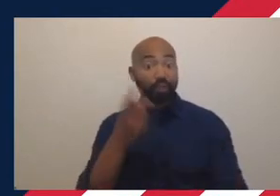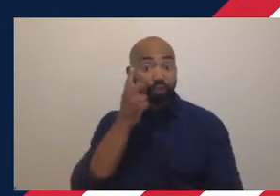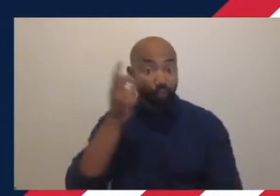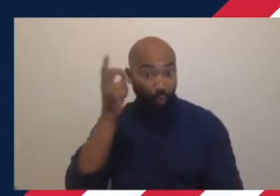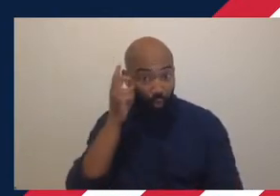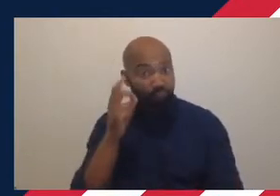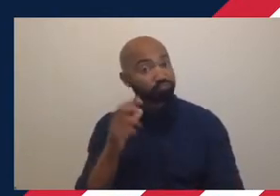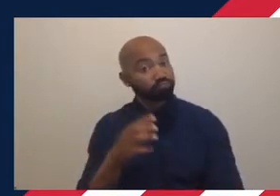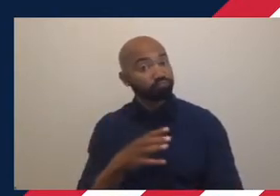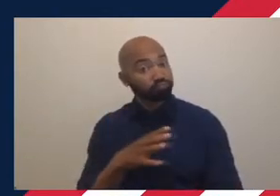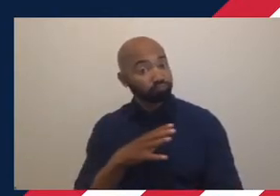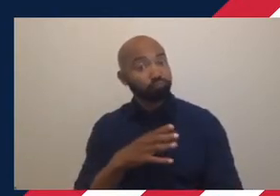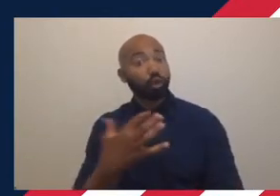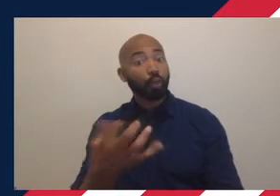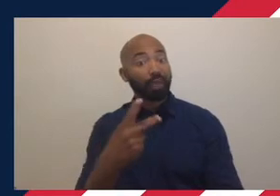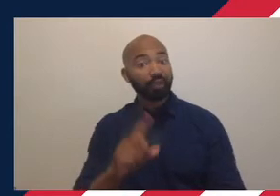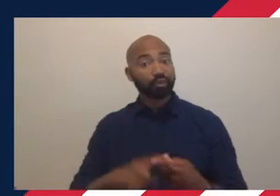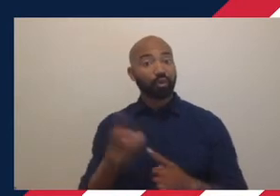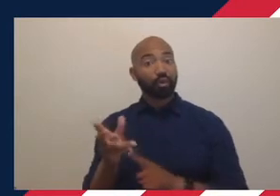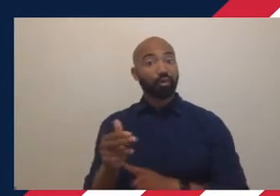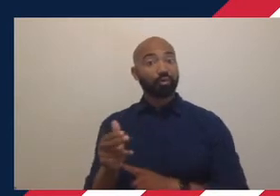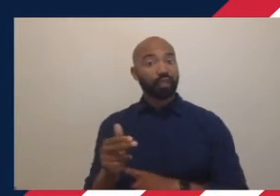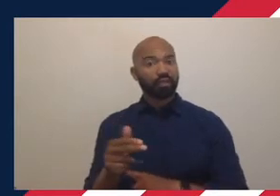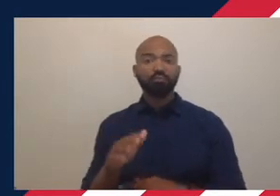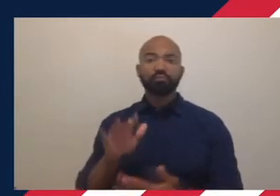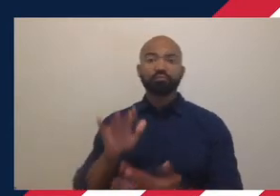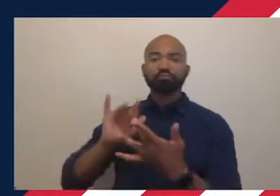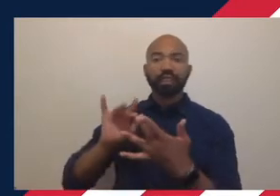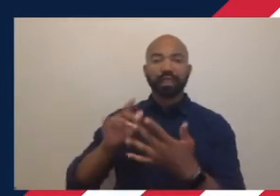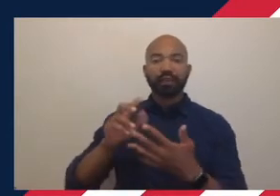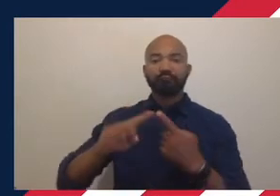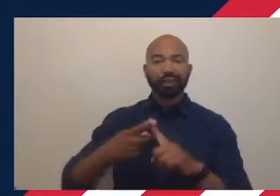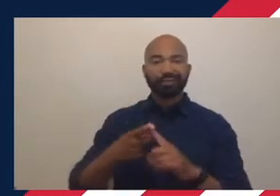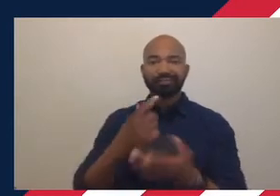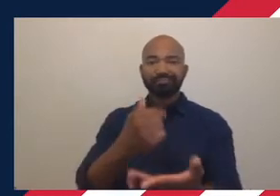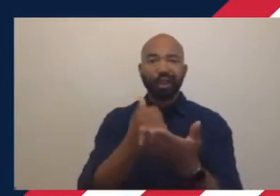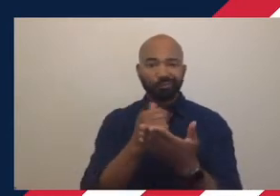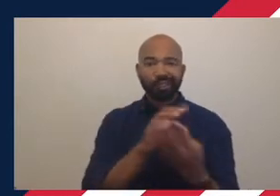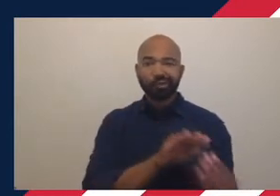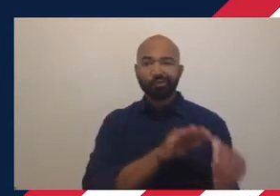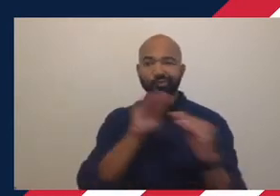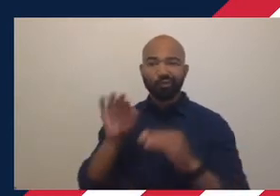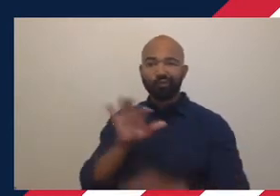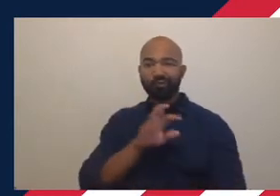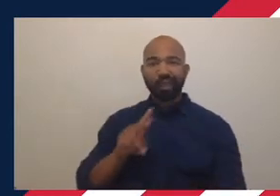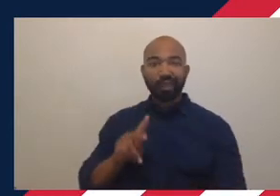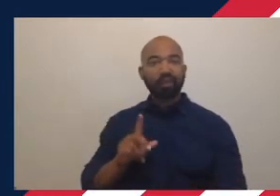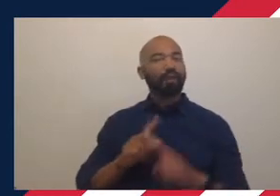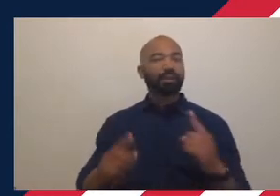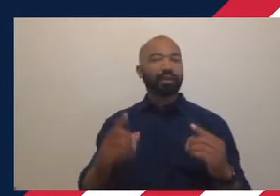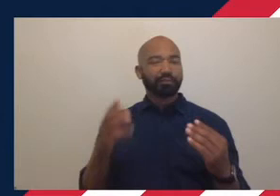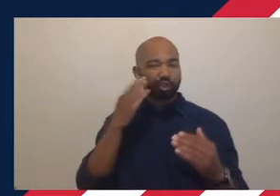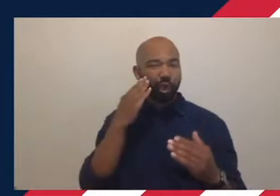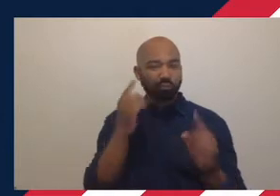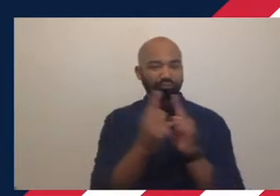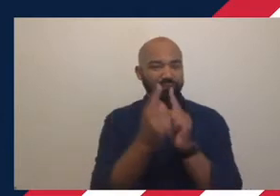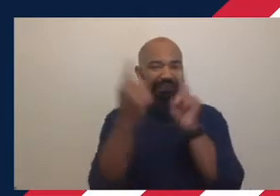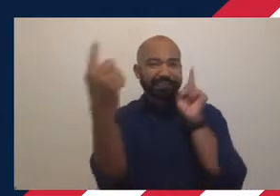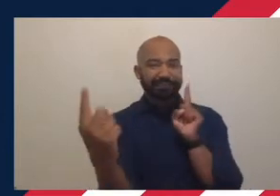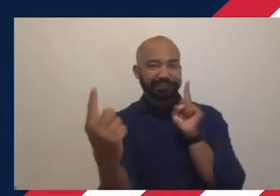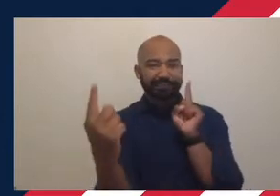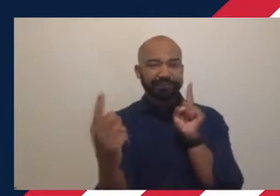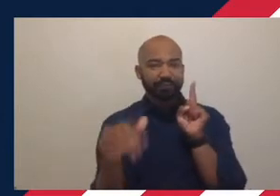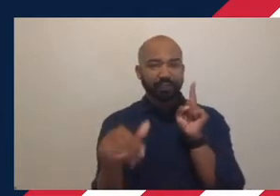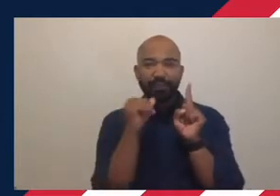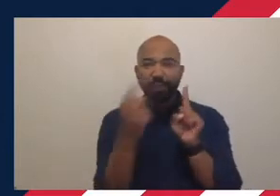I had some friends that I called, and they helped me move back, with distancing. Otherwise, I don't